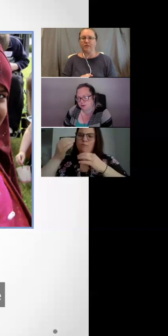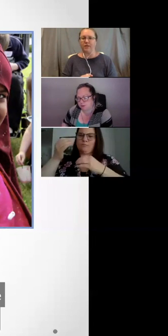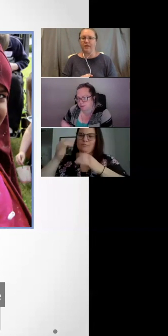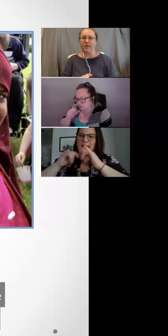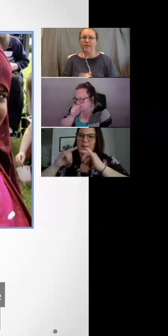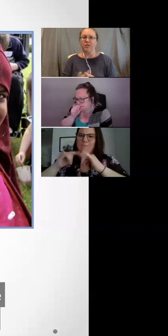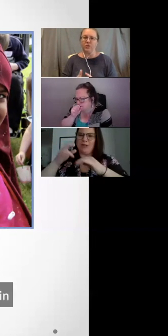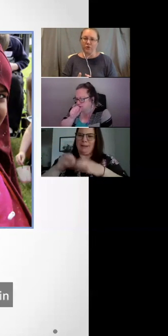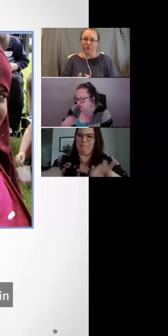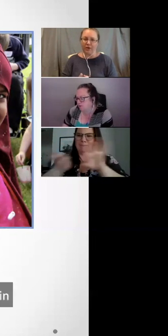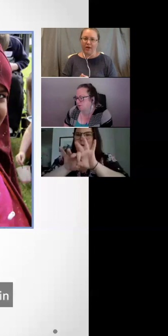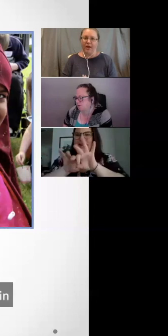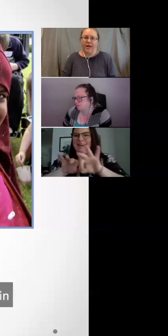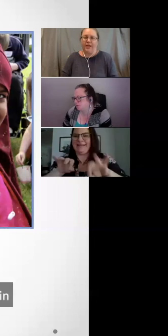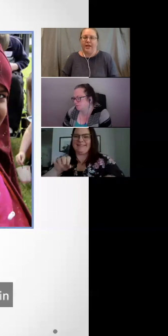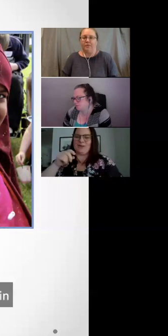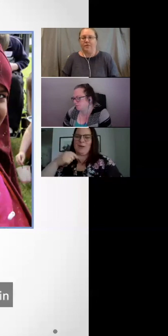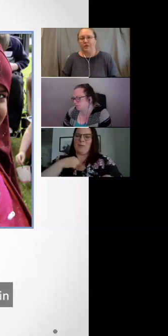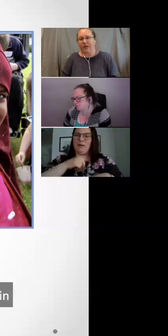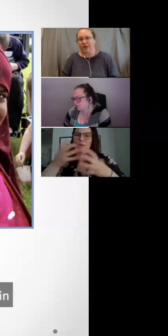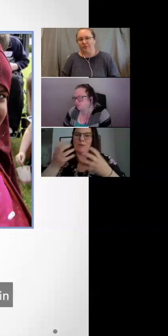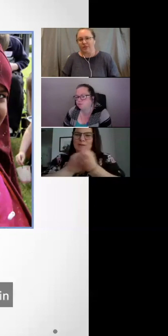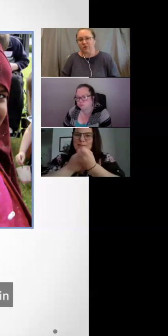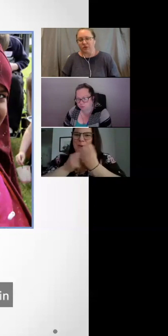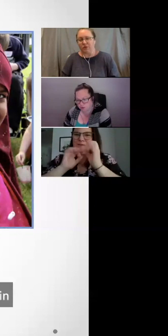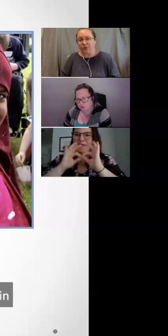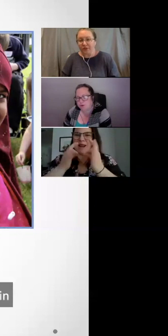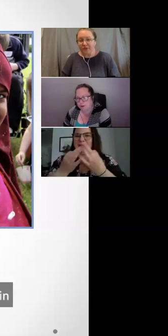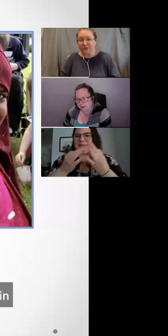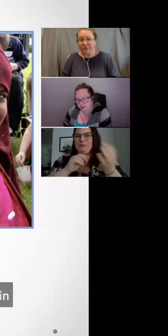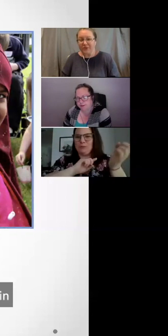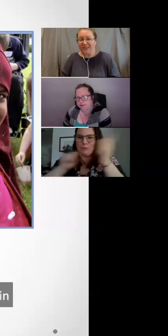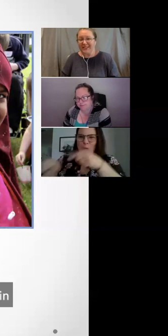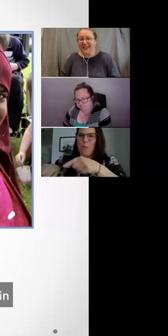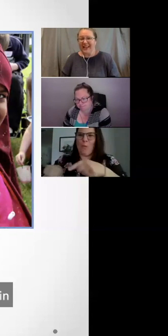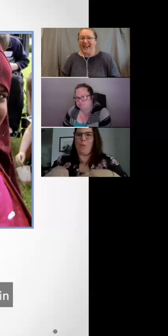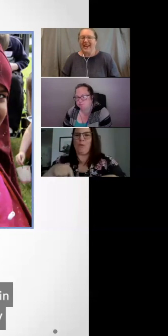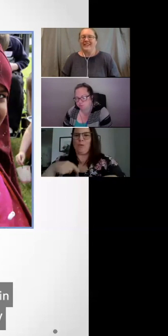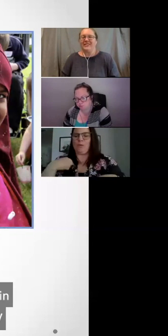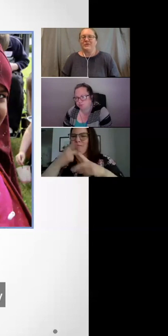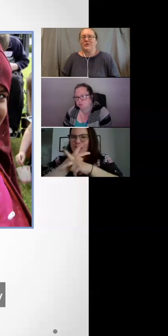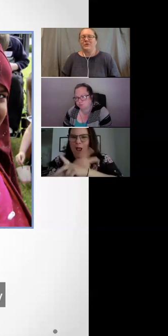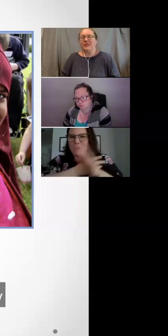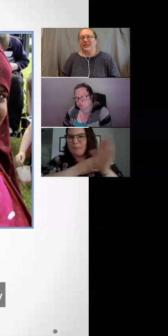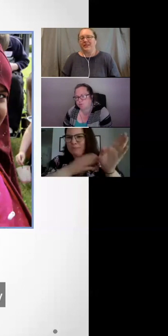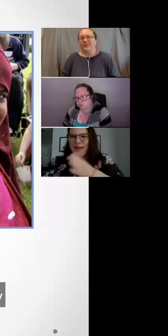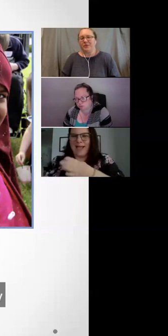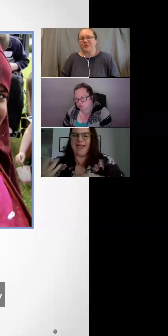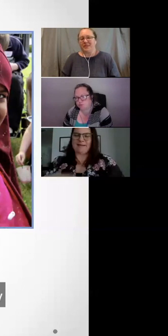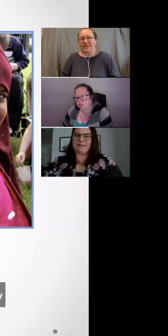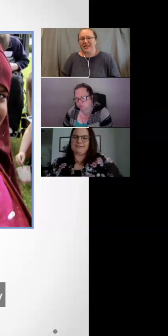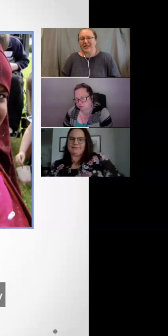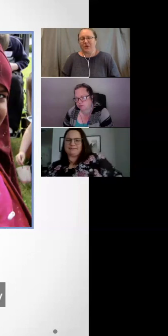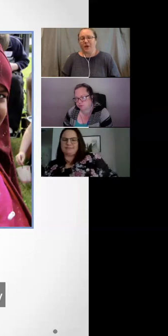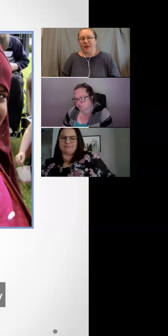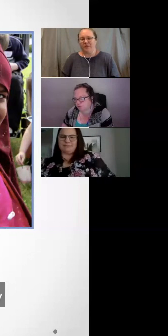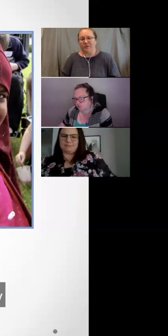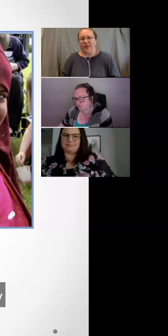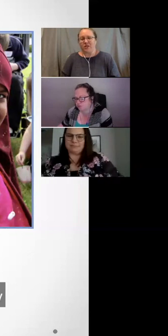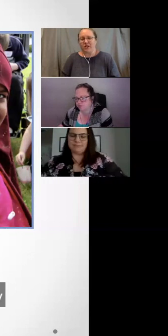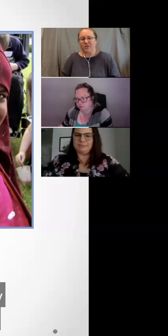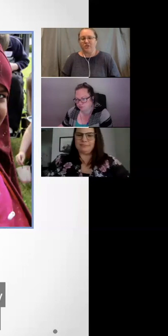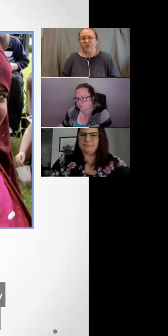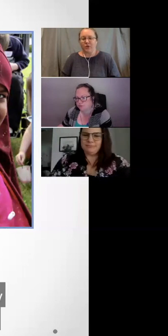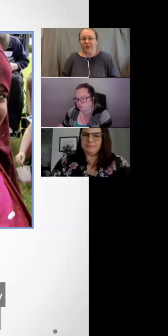child into a camp. Summer camp is really worth it for those kids. And so we'd really love to be able to see a way for